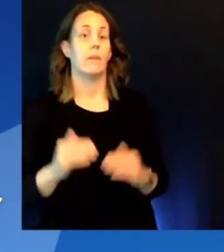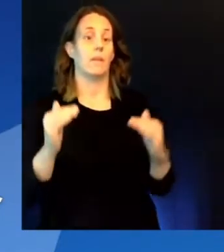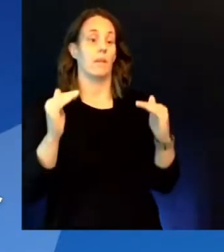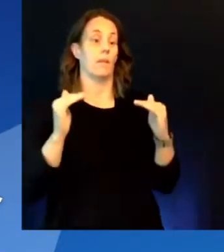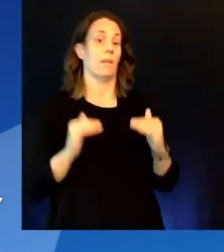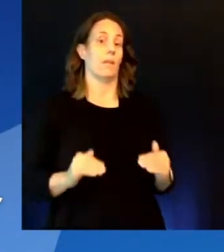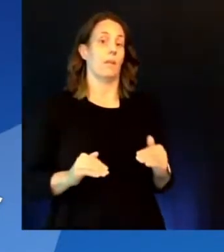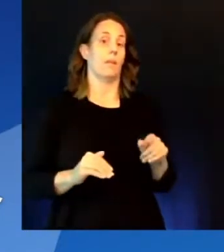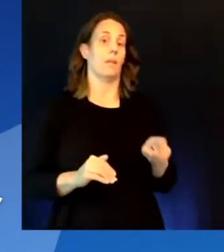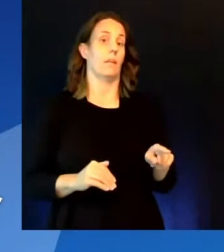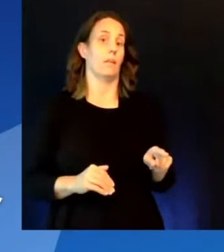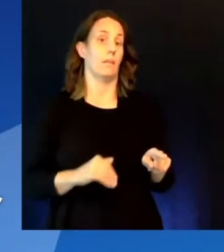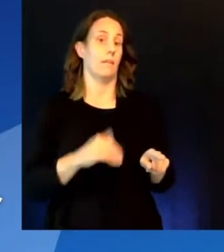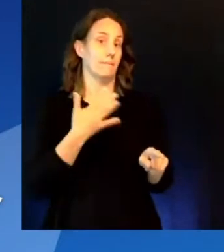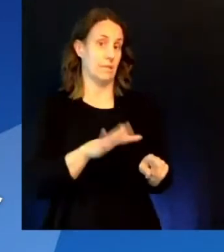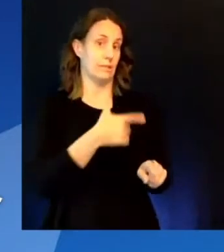125.